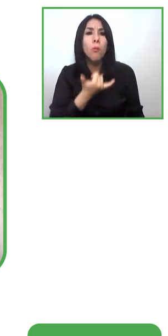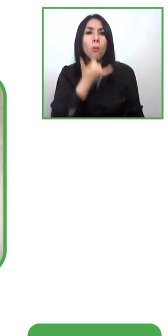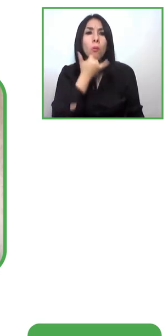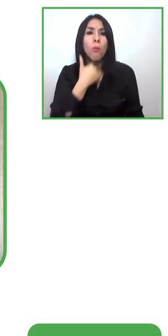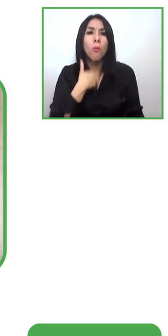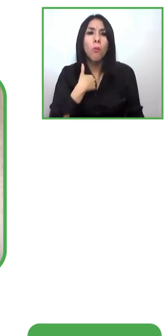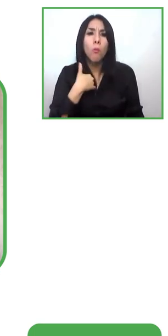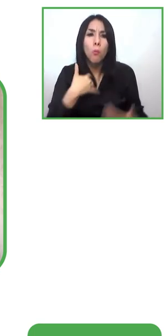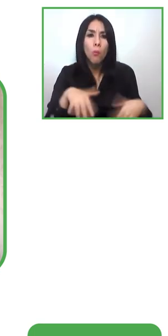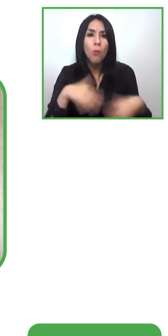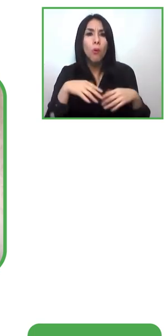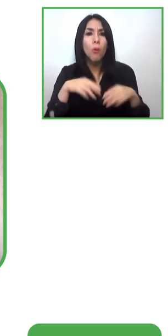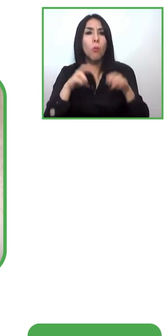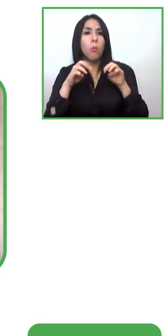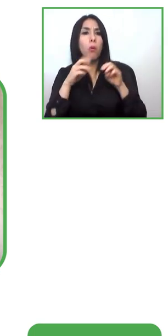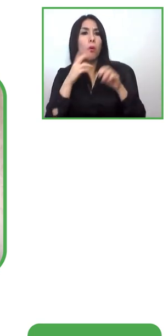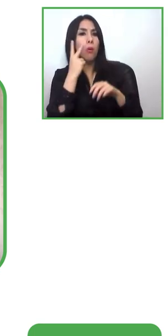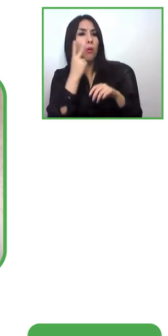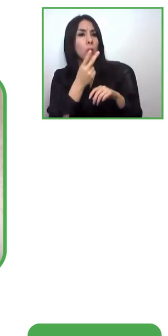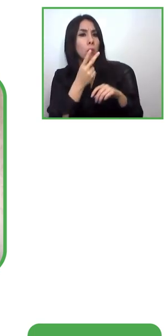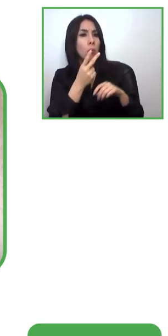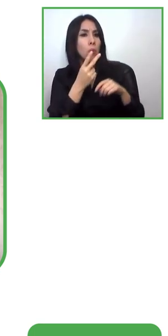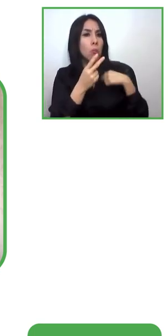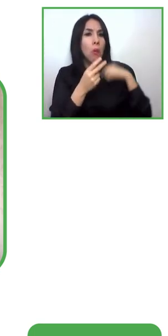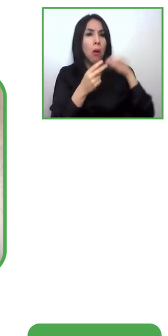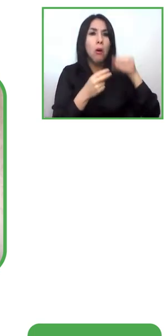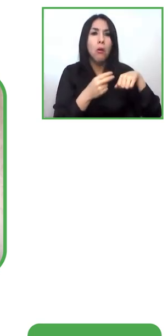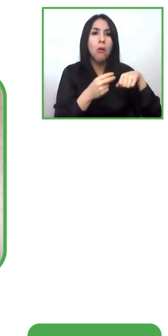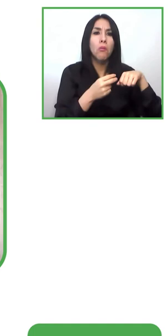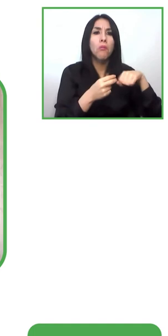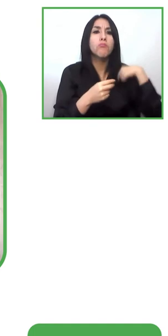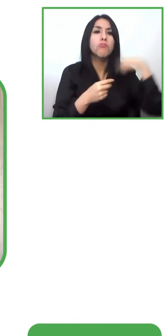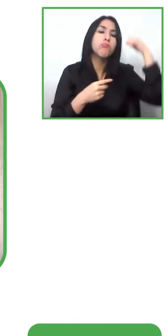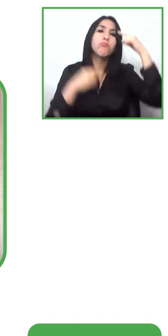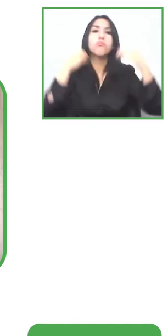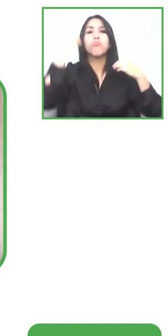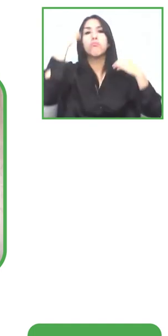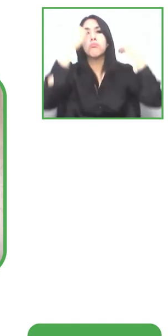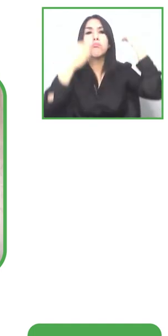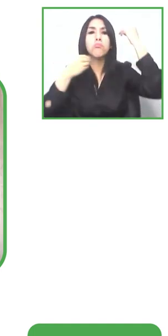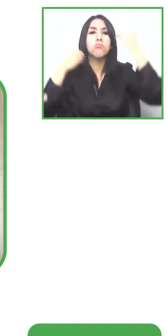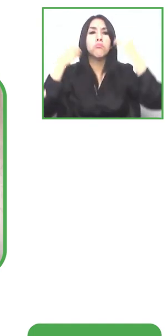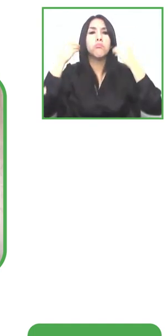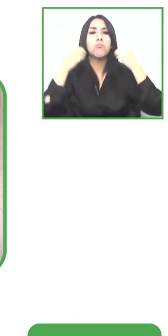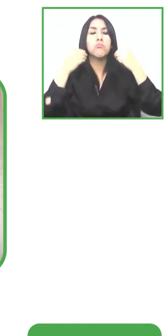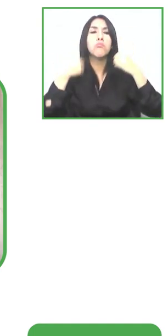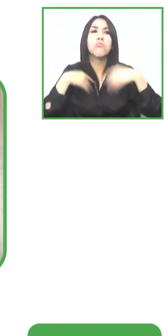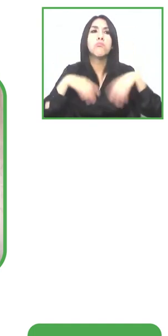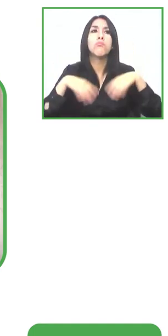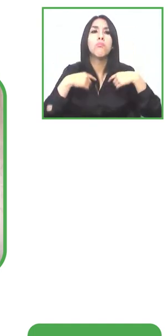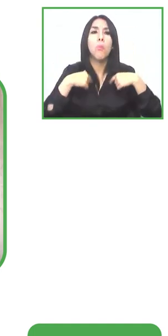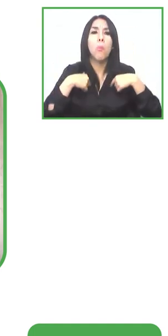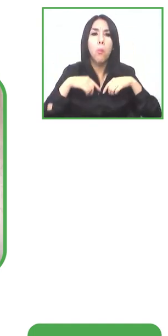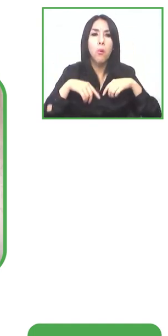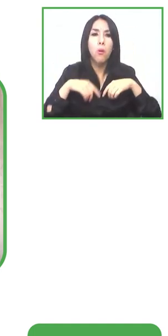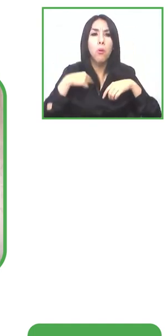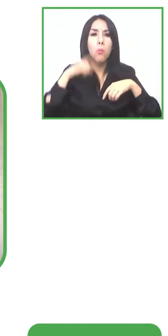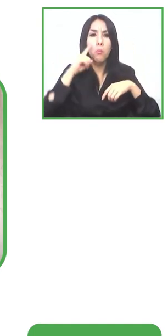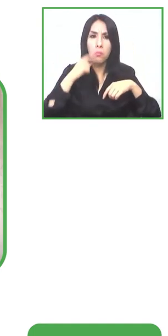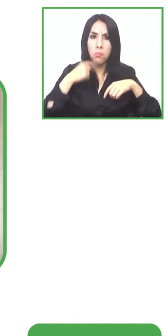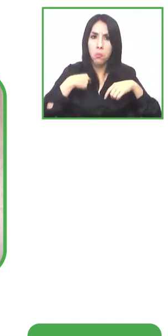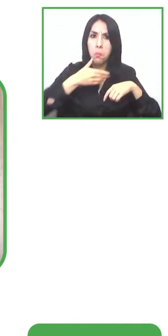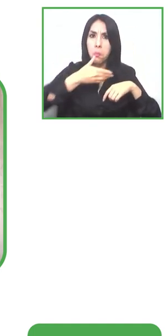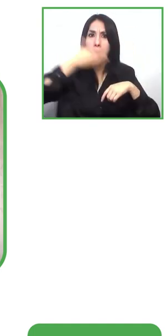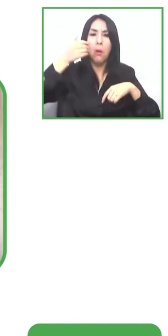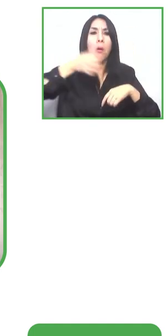deaf person doing every single element of the process and doing it with excellence, then there's nothing left in their minds. They can't walk away from that experience